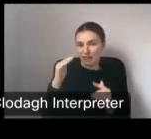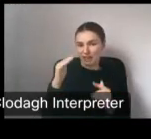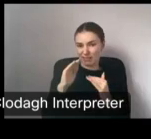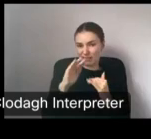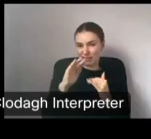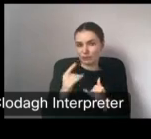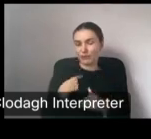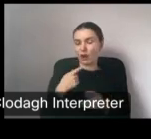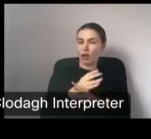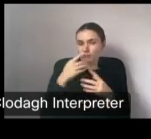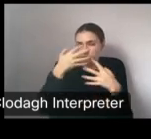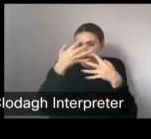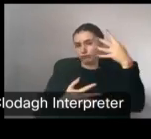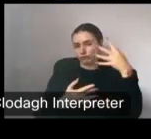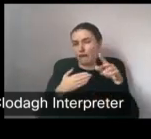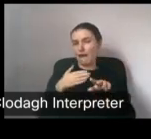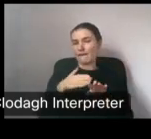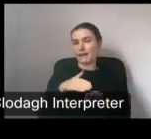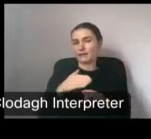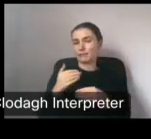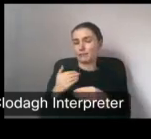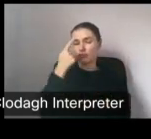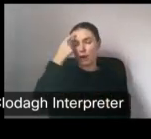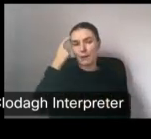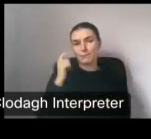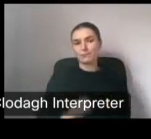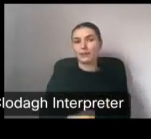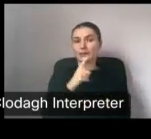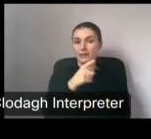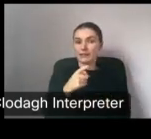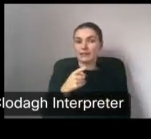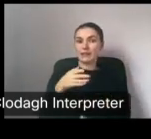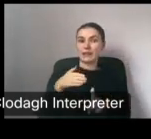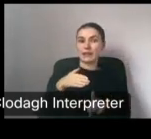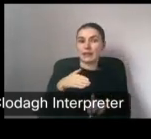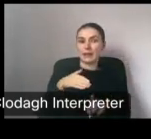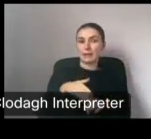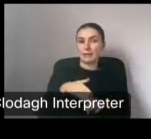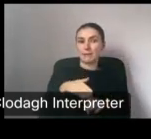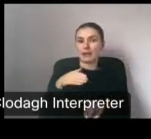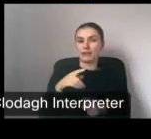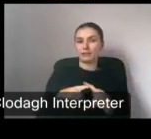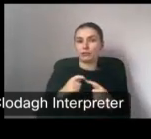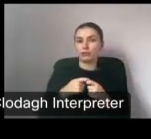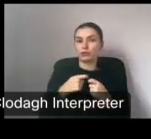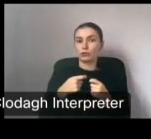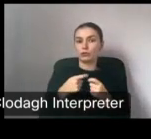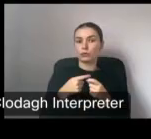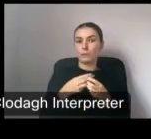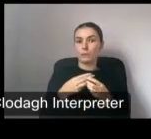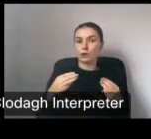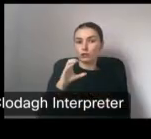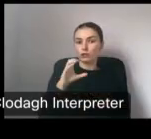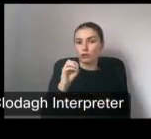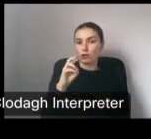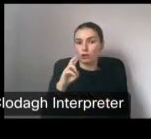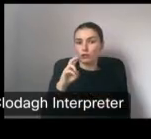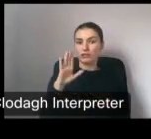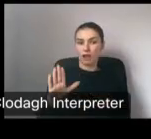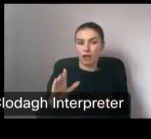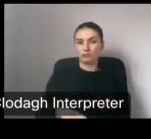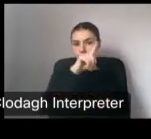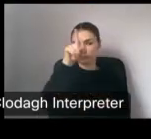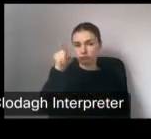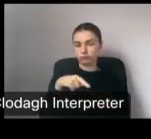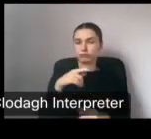by trauma. This is the impacts of excess cortisol on the body, depression, hypertension, chronic fatigue, sleep